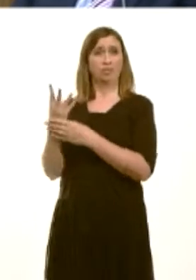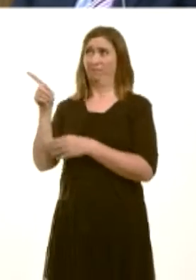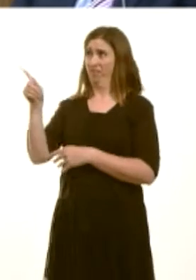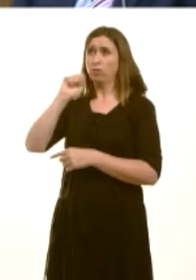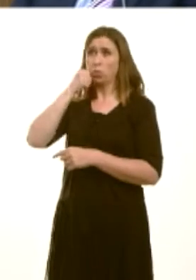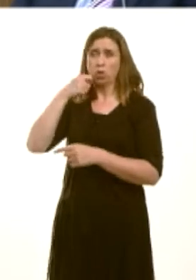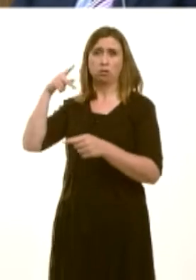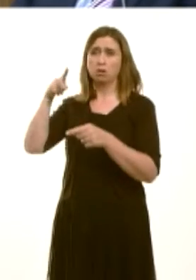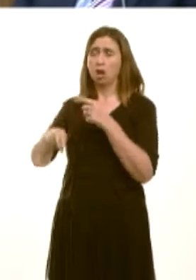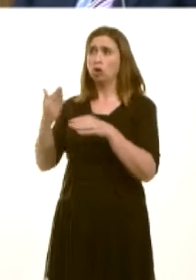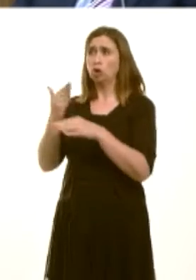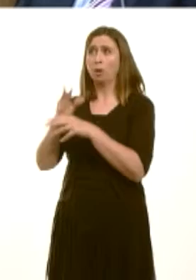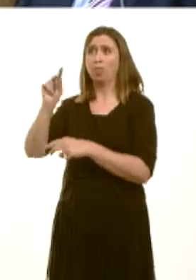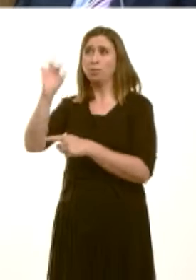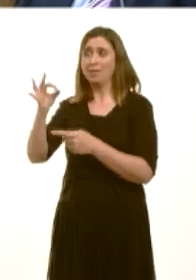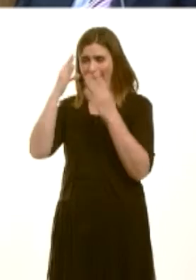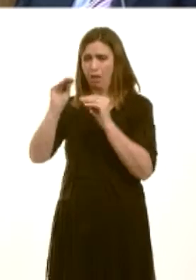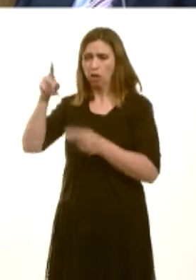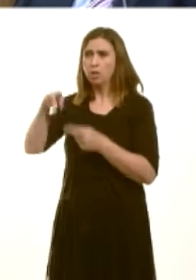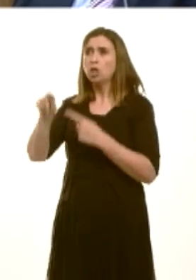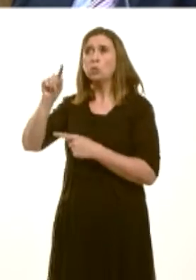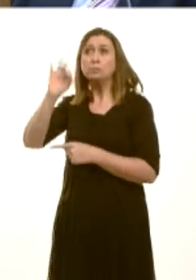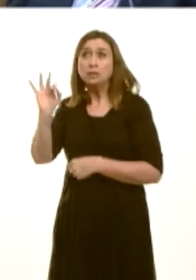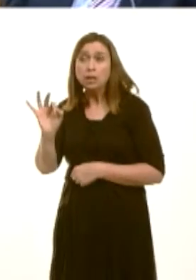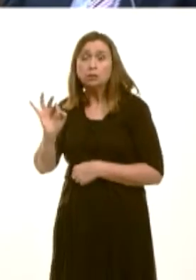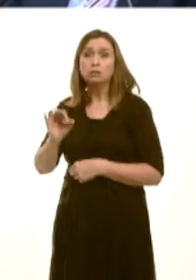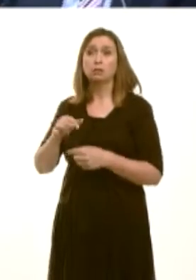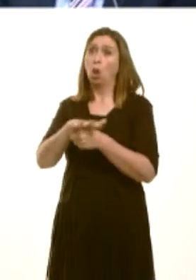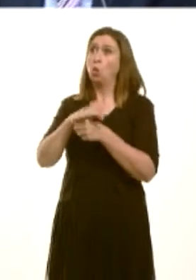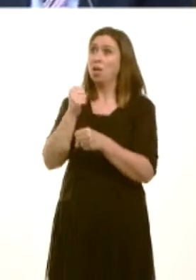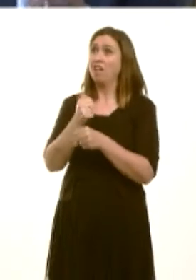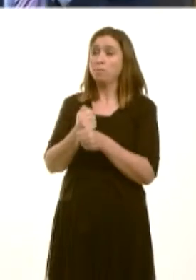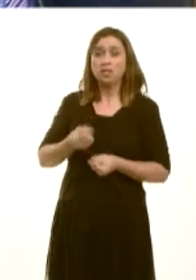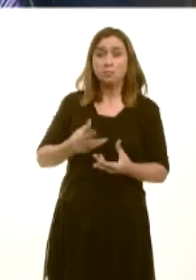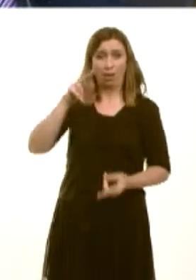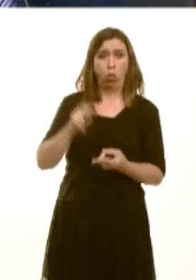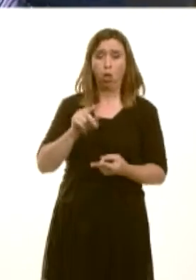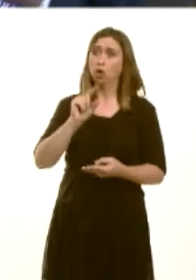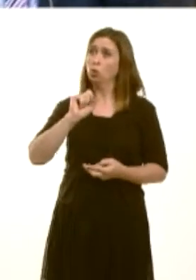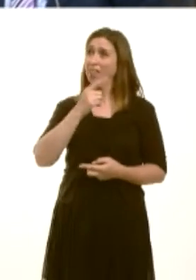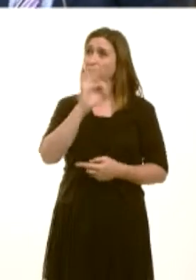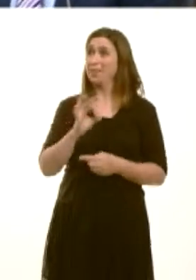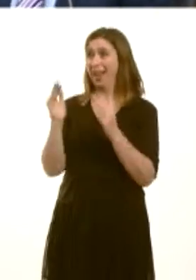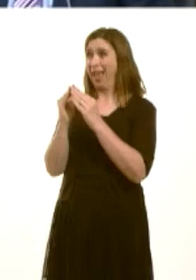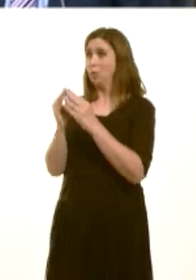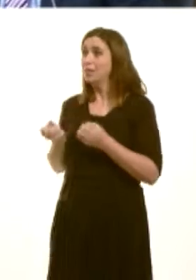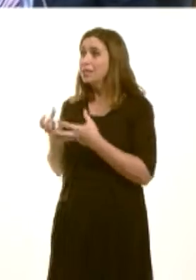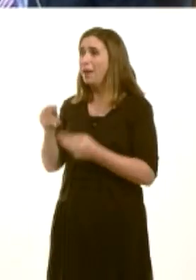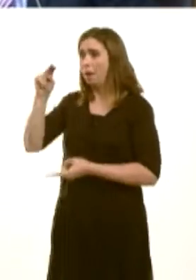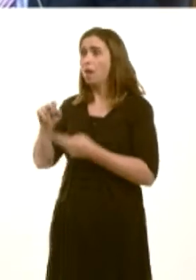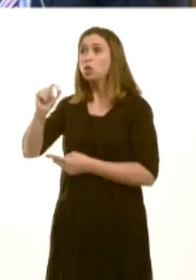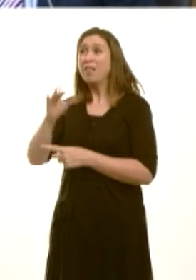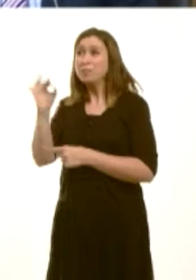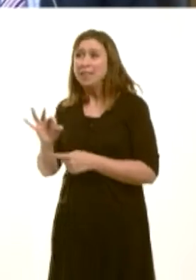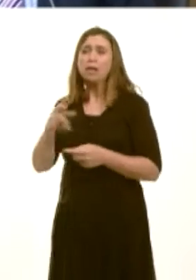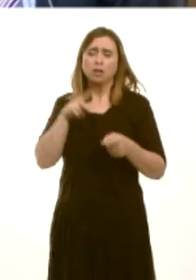job creation schemes by 30%, cut education spending by 20%, cut local government spending by 12%, cut housing spending by 12%. I think